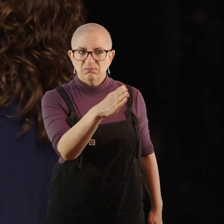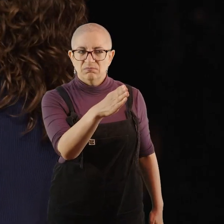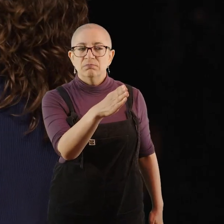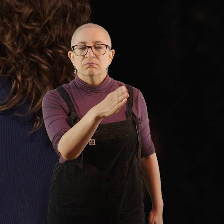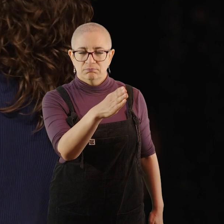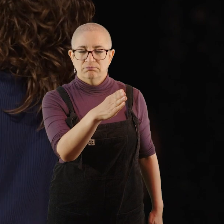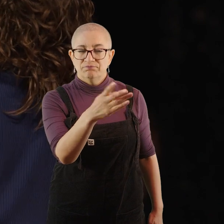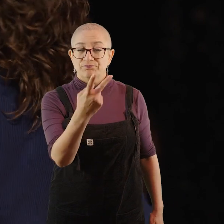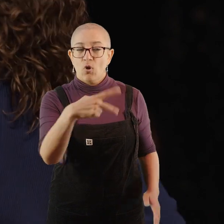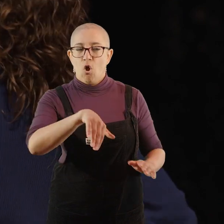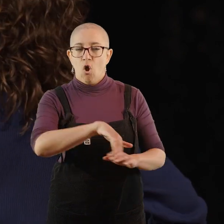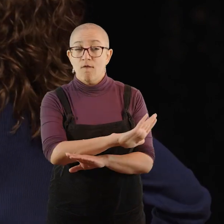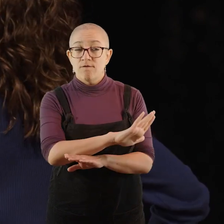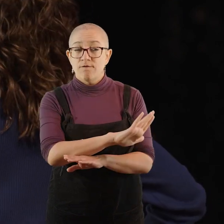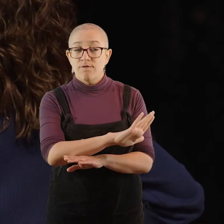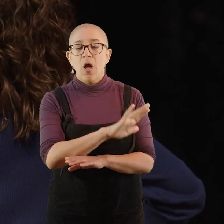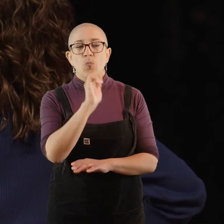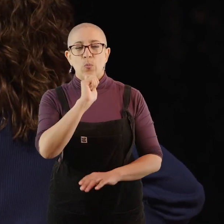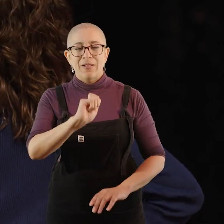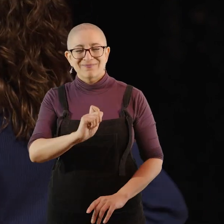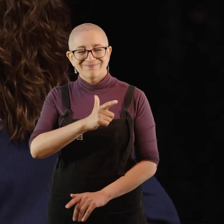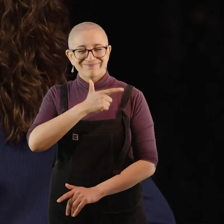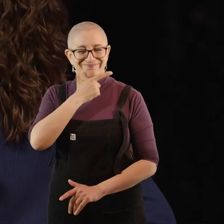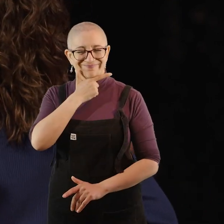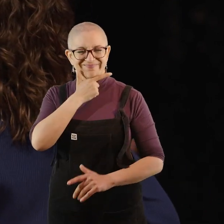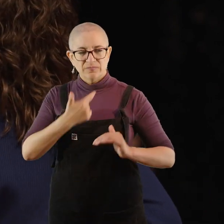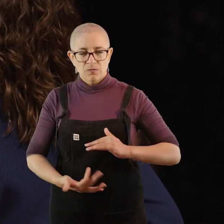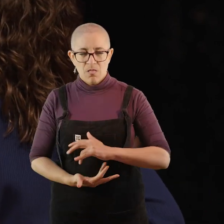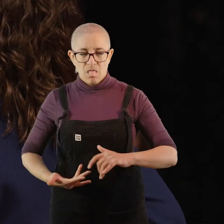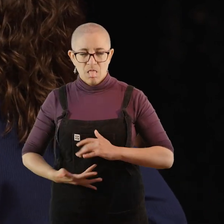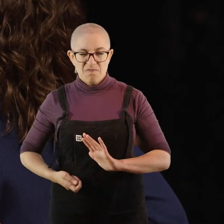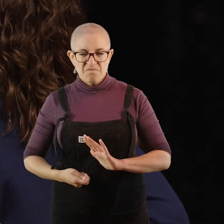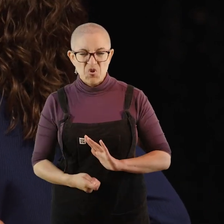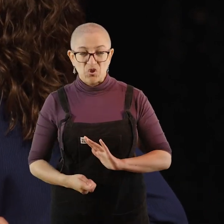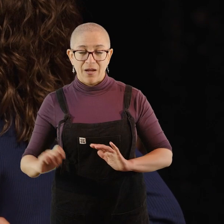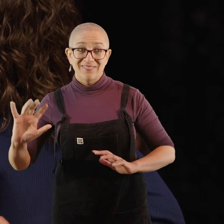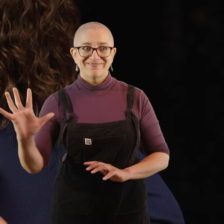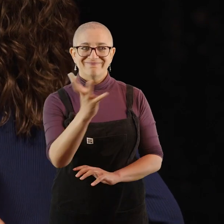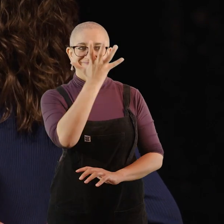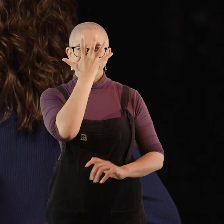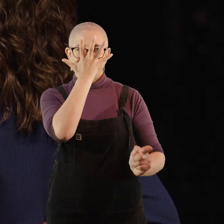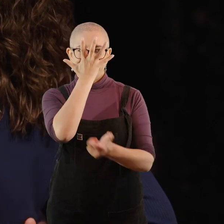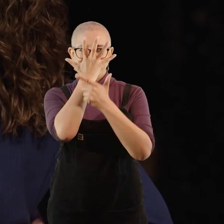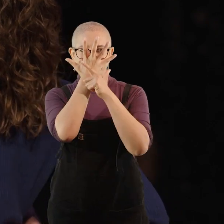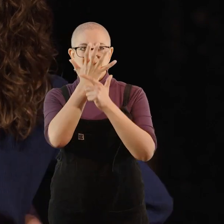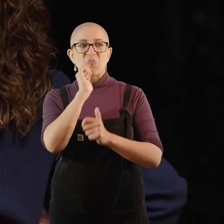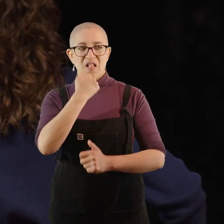Away, mock the time with fairest show. False face must hide what the false heart doth